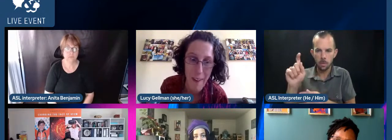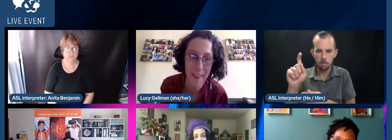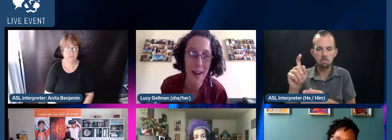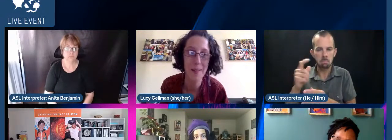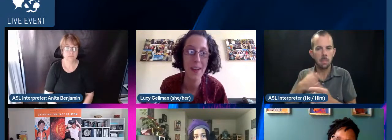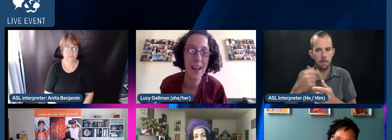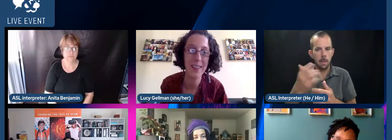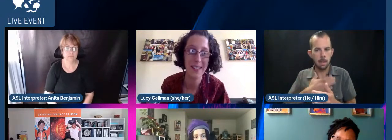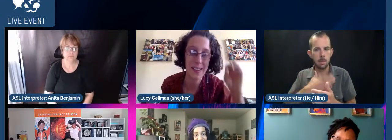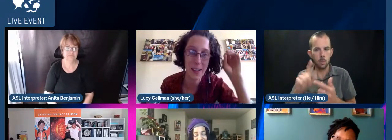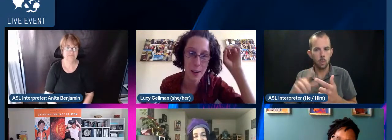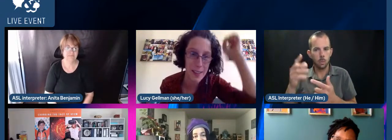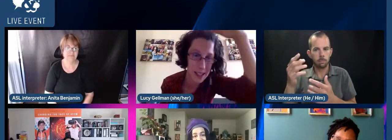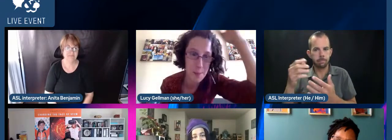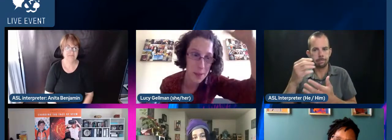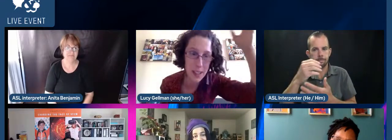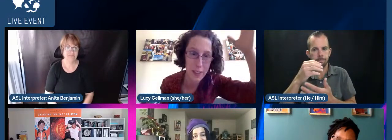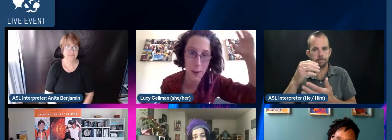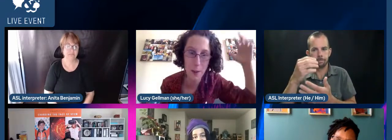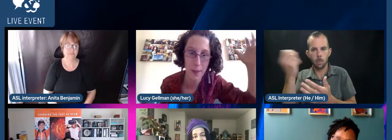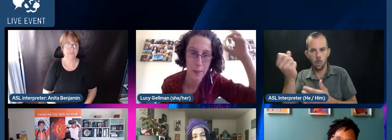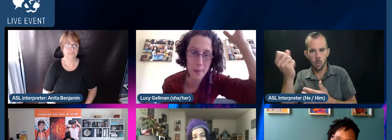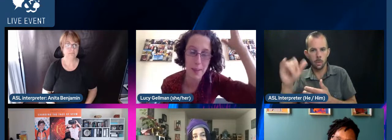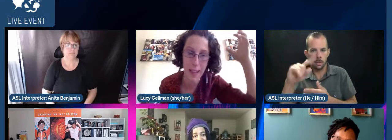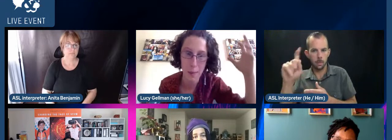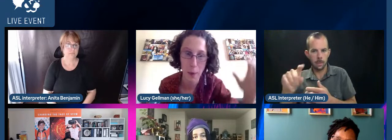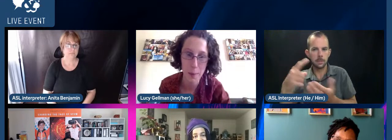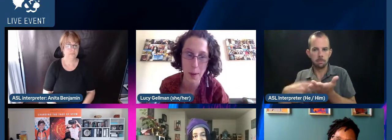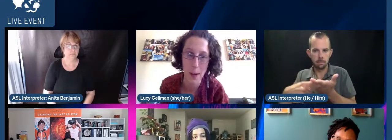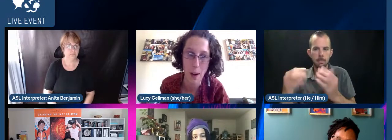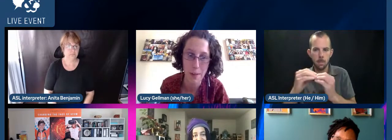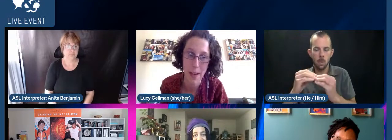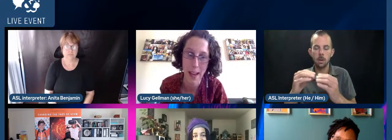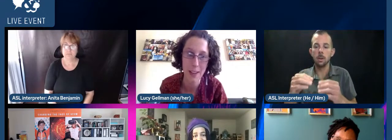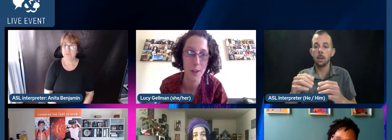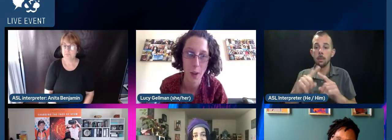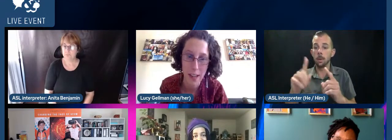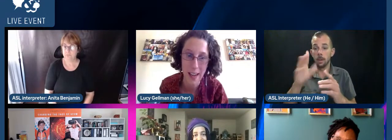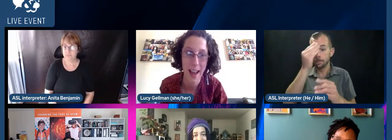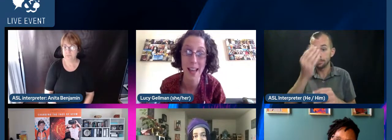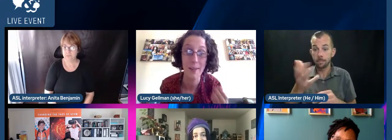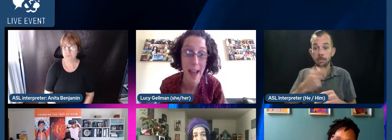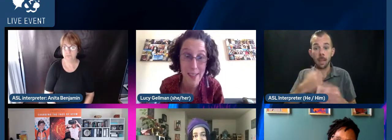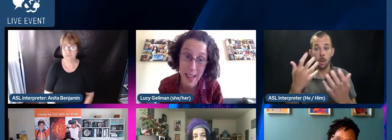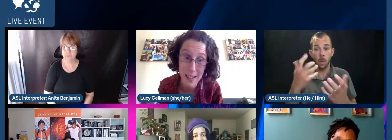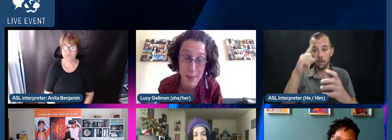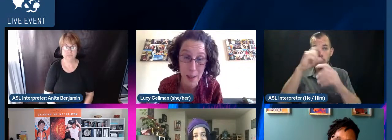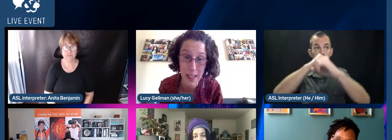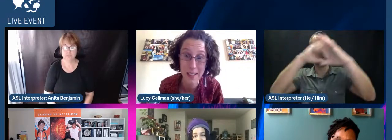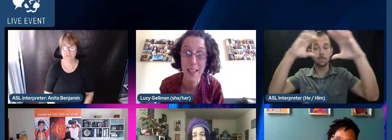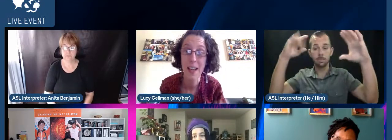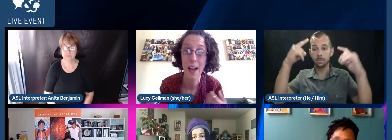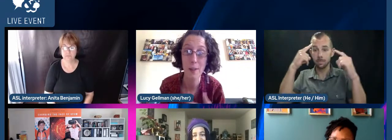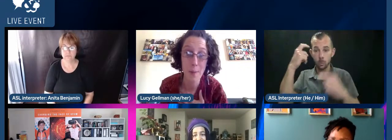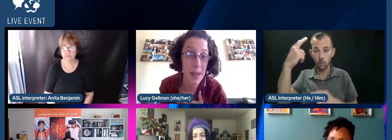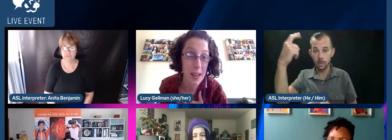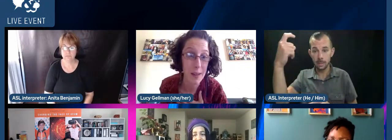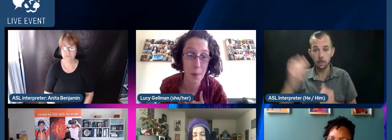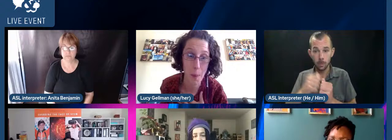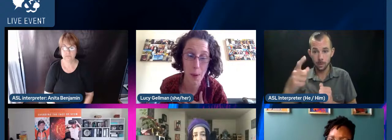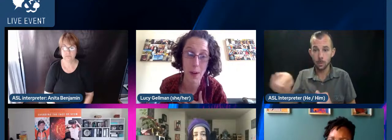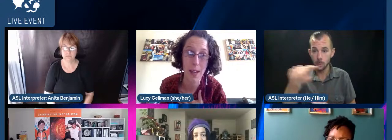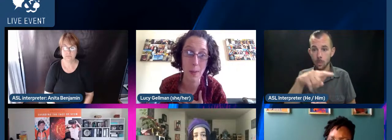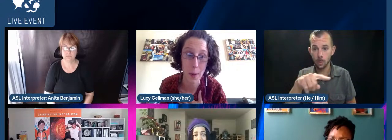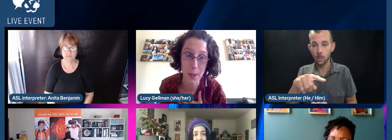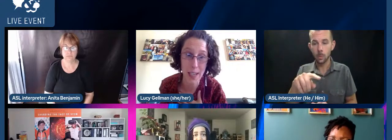with y'all. There are like a million little light bulbs going off in my head. Claudia, I have had that experience of being